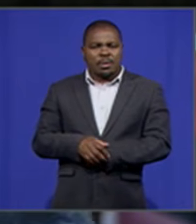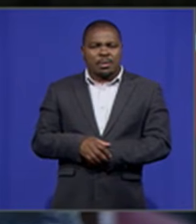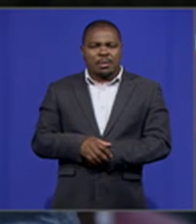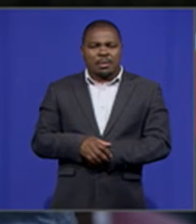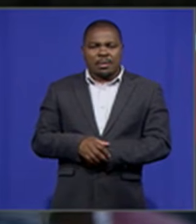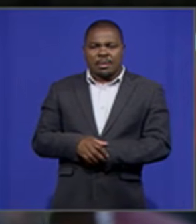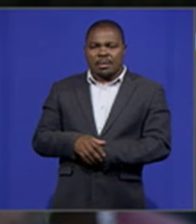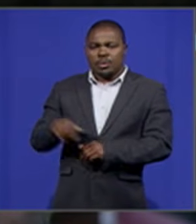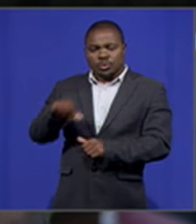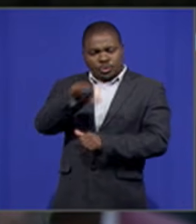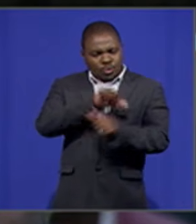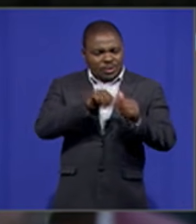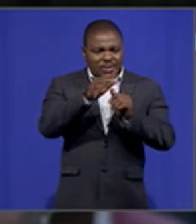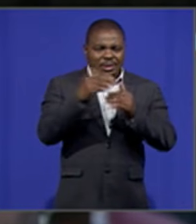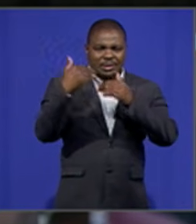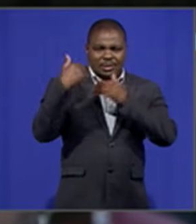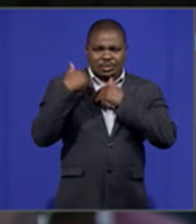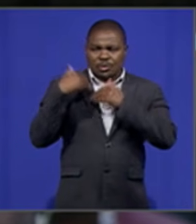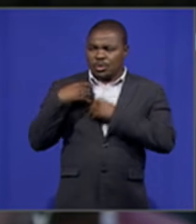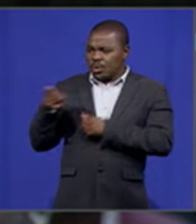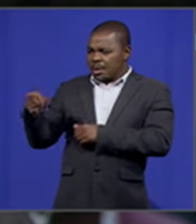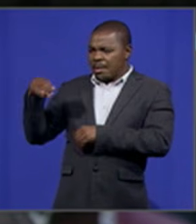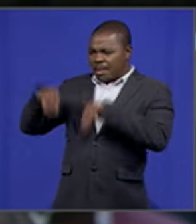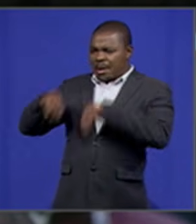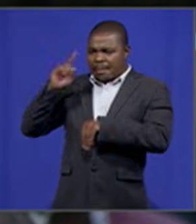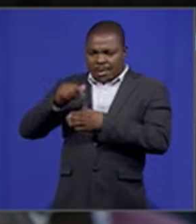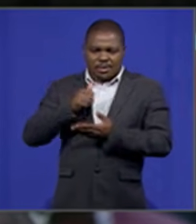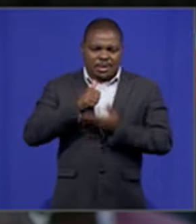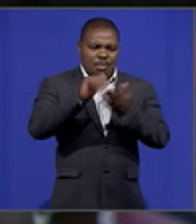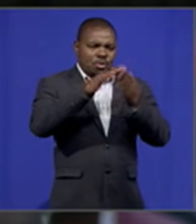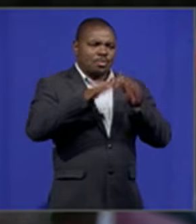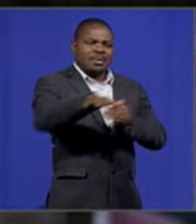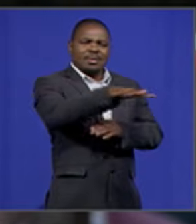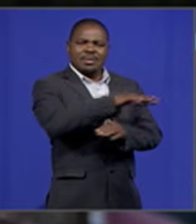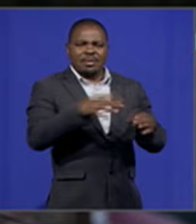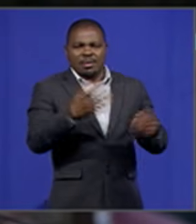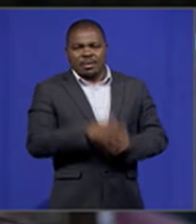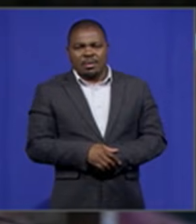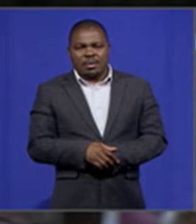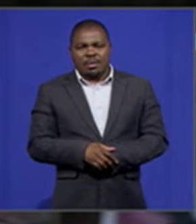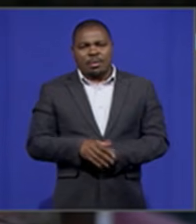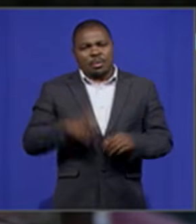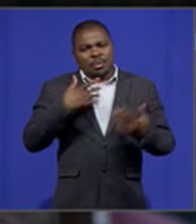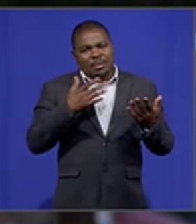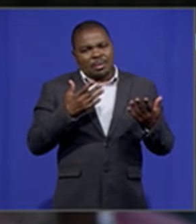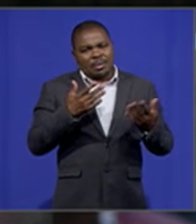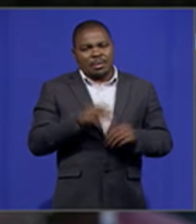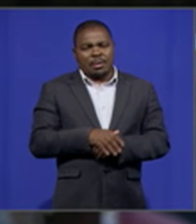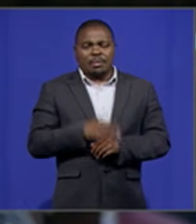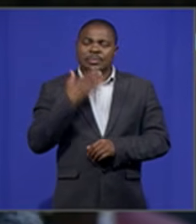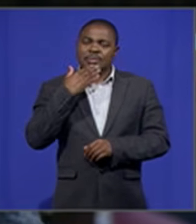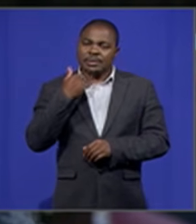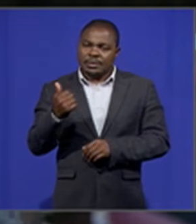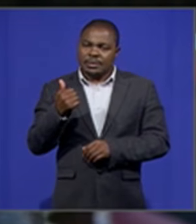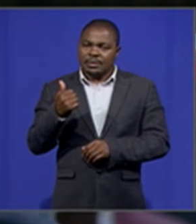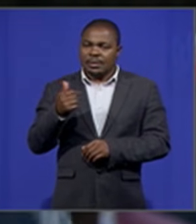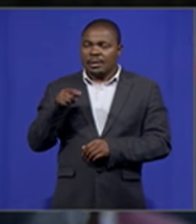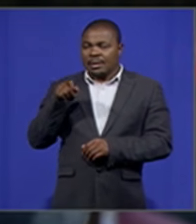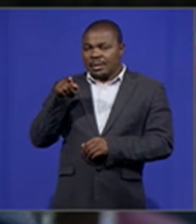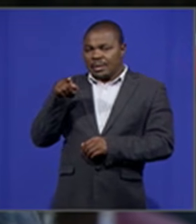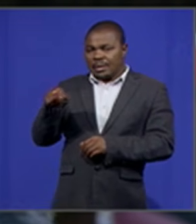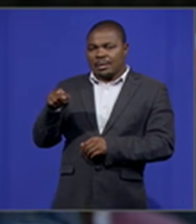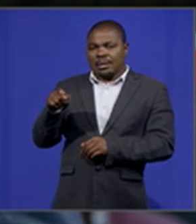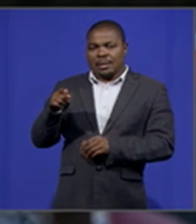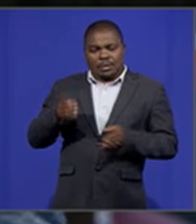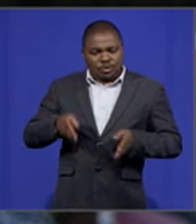social responsibility e tshwantseng e bapala, o na le rule e tshwantseng e bapala mo baaging ba kanana. Re kopa se brief ya ka baagi ba ko extension 15 ha